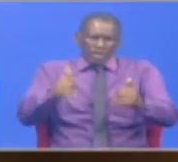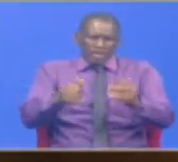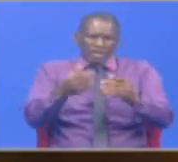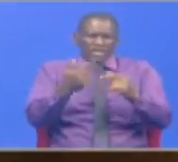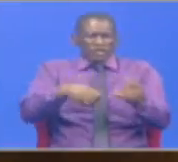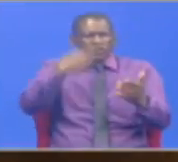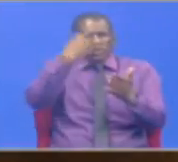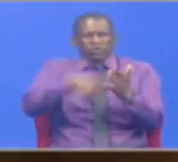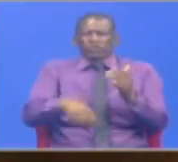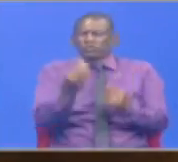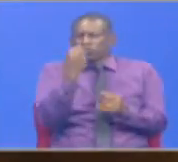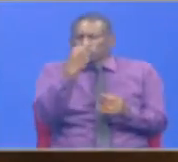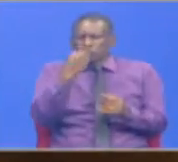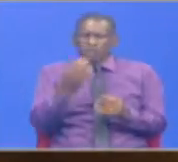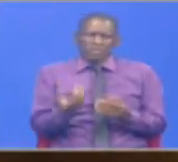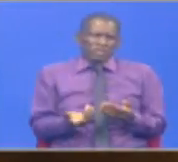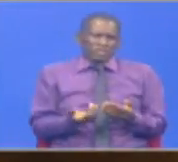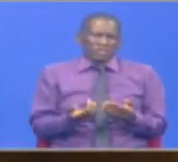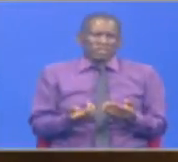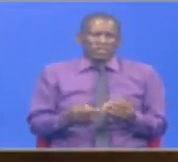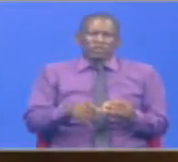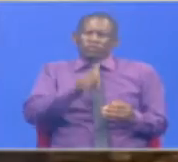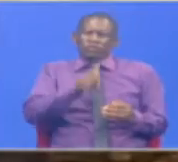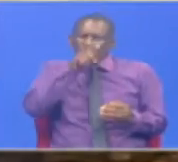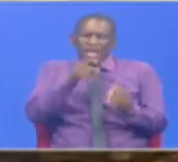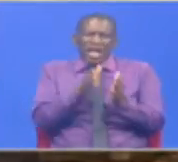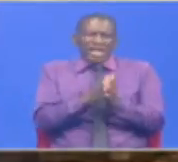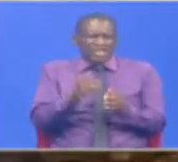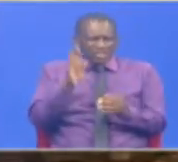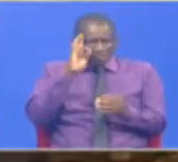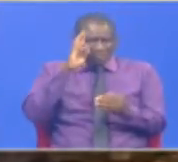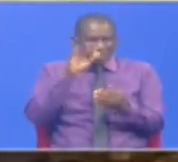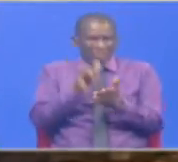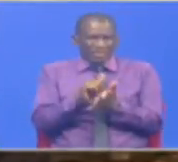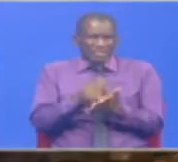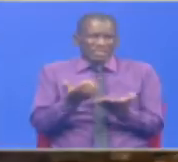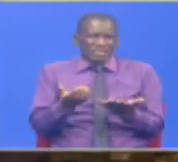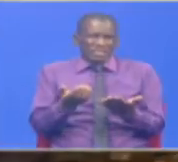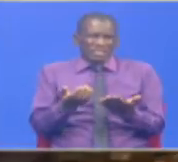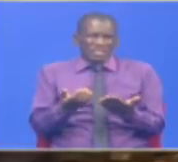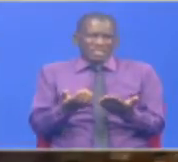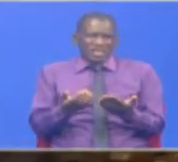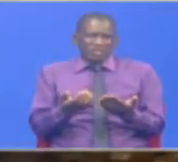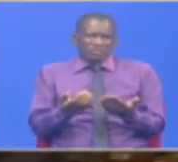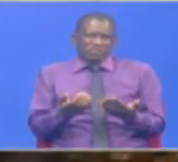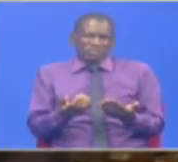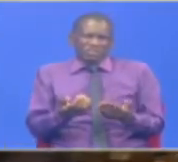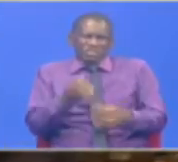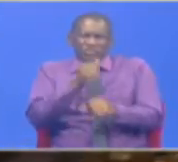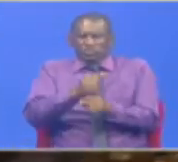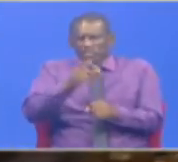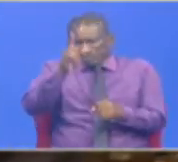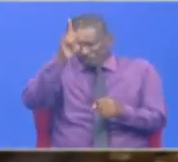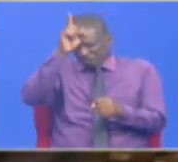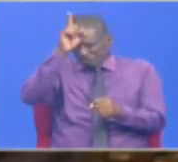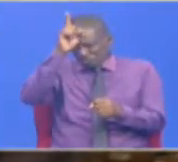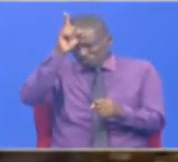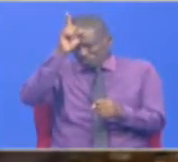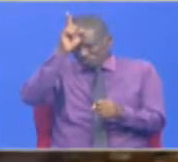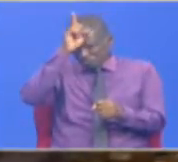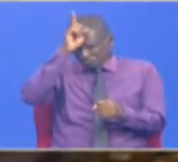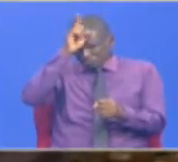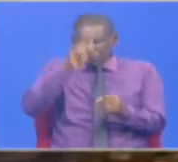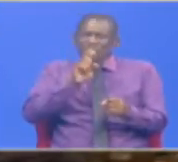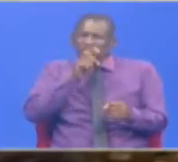of feeds, and considering that I was doing indigenous chicken, it was not really